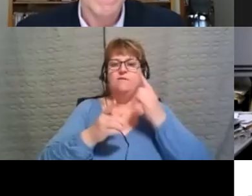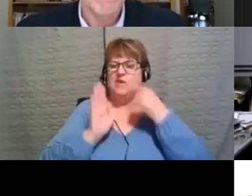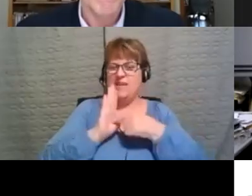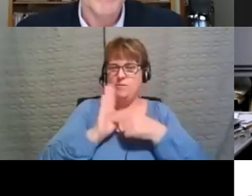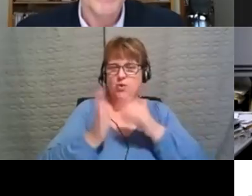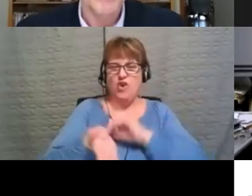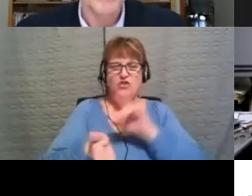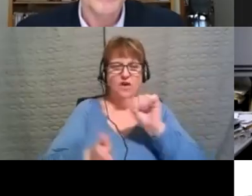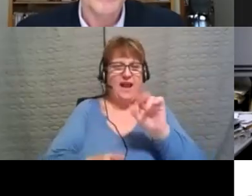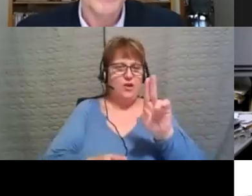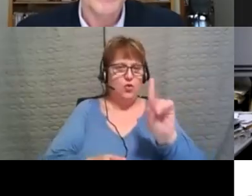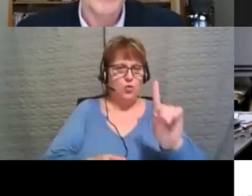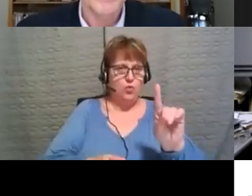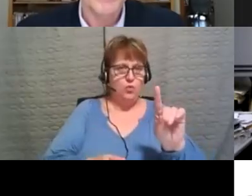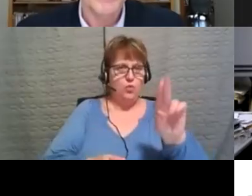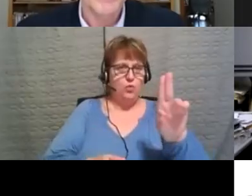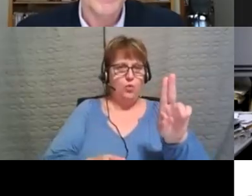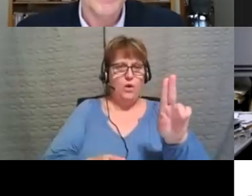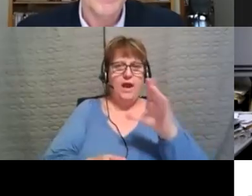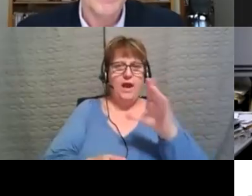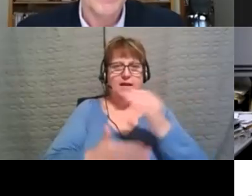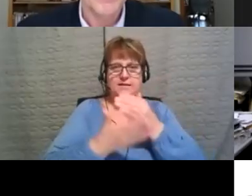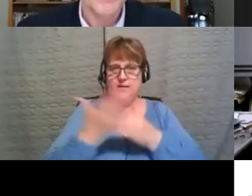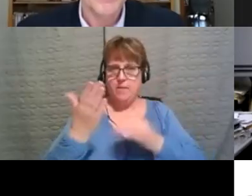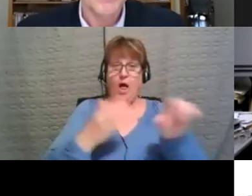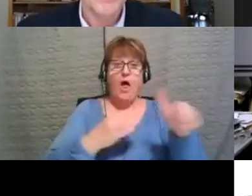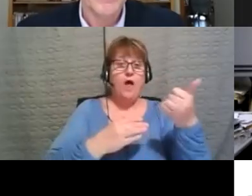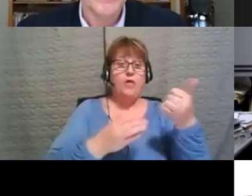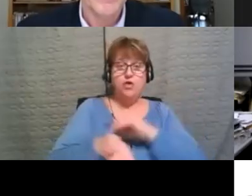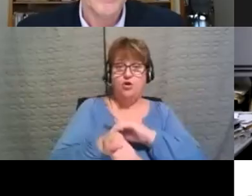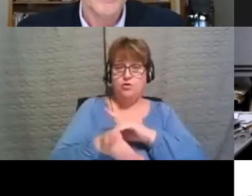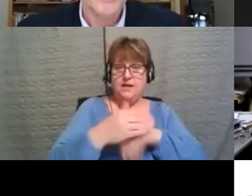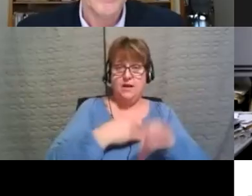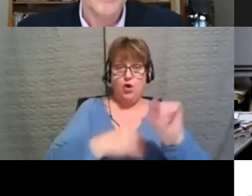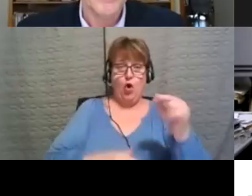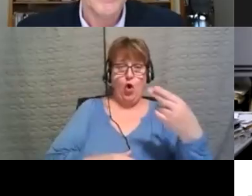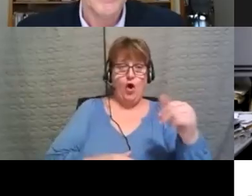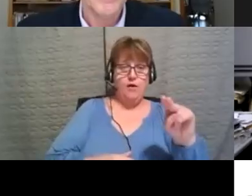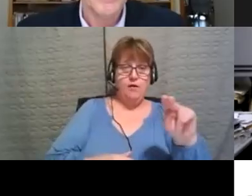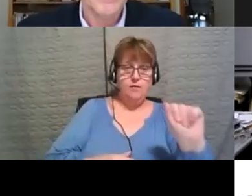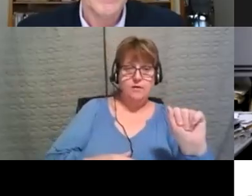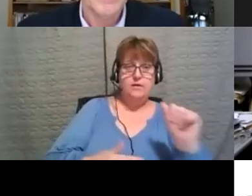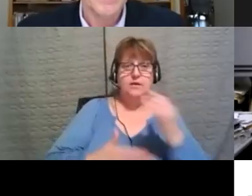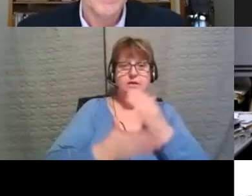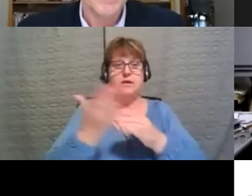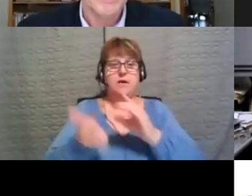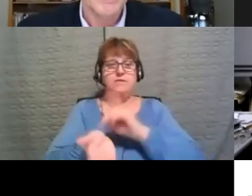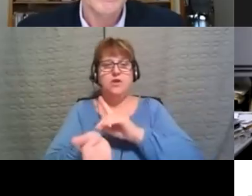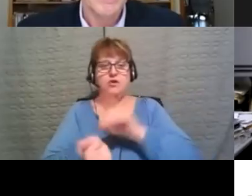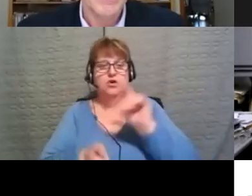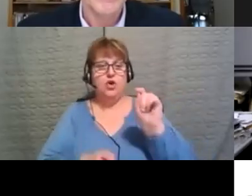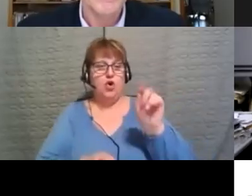of his colleagues from CAF in Ghana. We've also had some of Dr. Kovac's contacts in